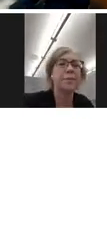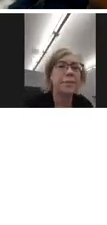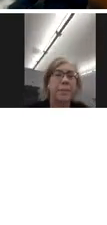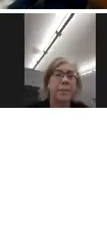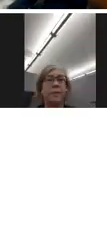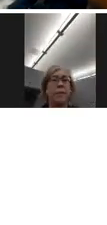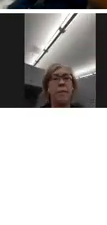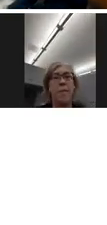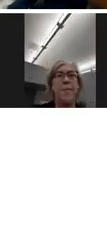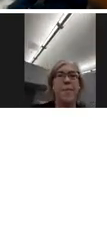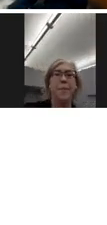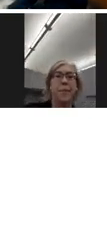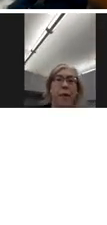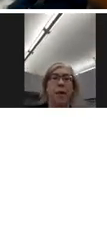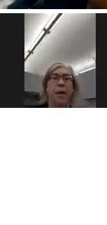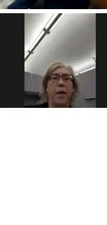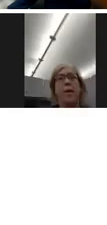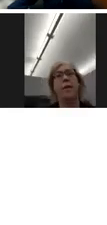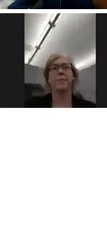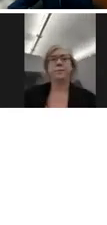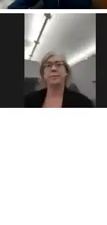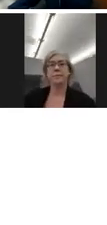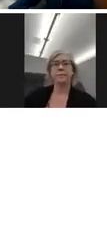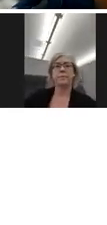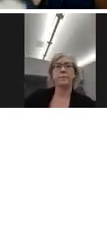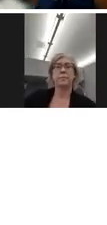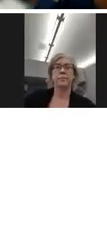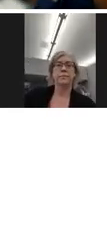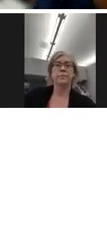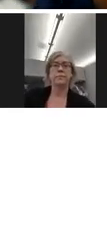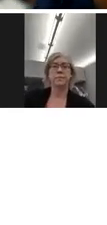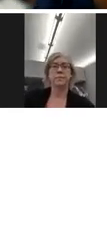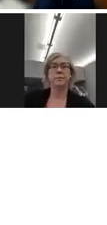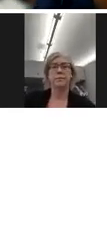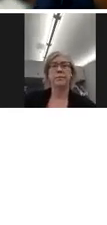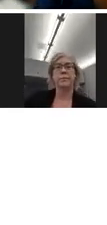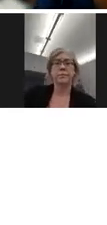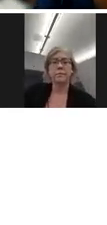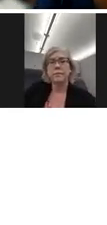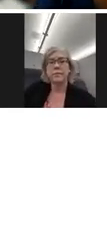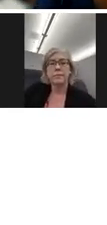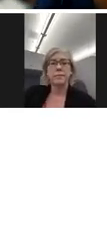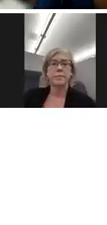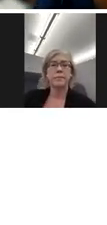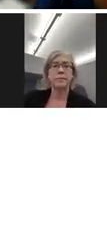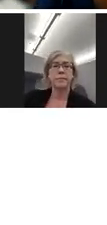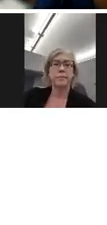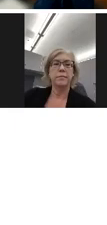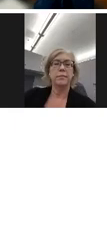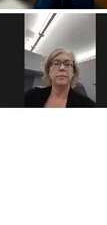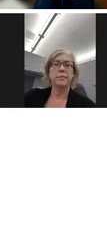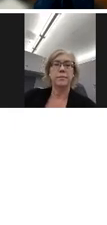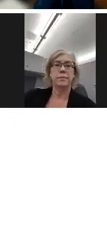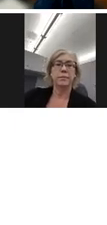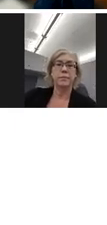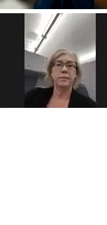funding. And the intent is to accelerate employment and re-employment strategies of individuals with disabilities